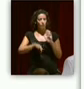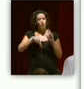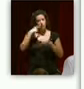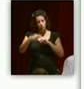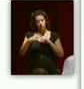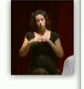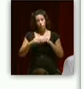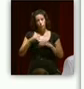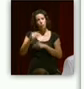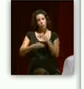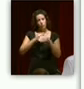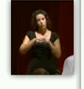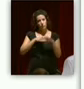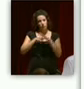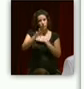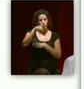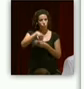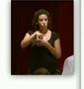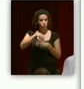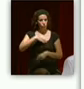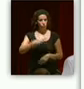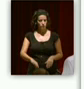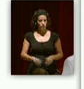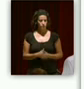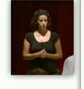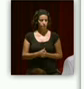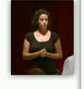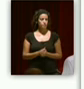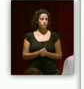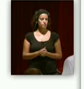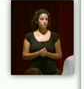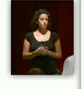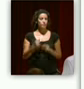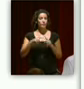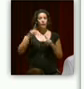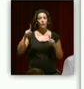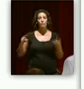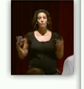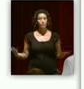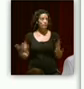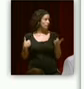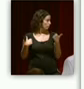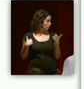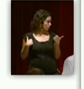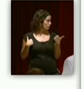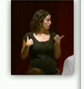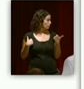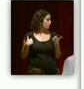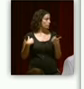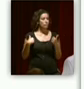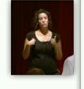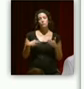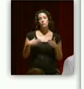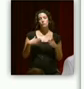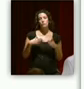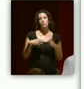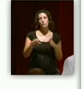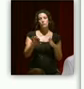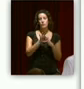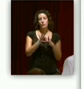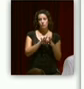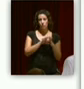will also have a mobile application that can be downloaded by users to use the content. So this is the graph. We have a server where we have